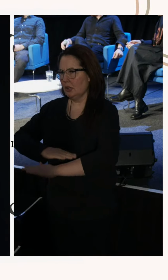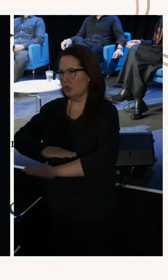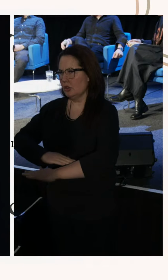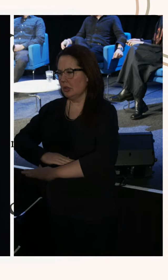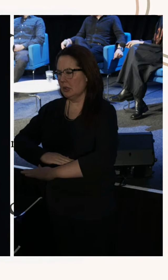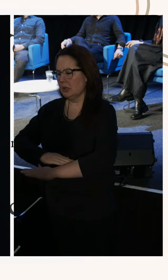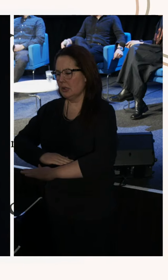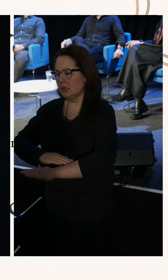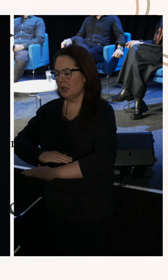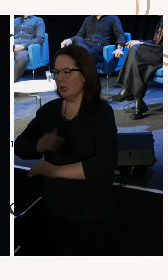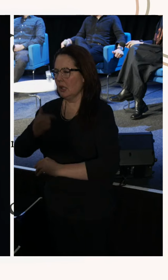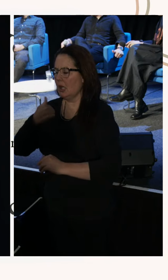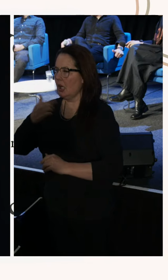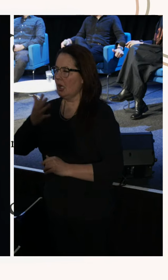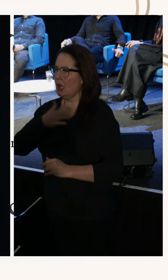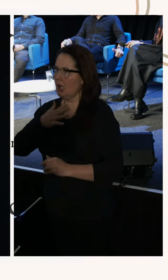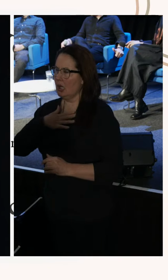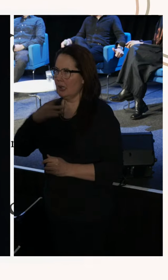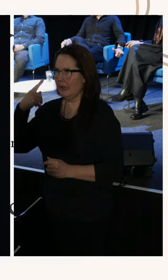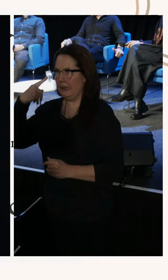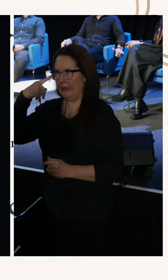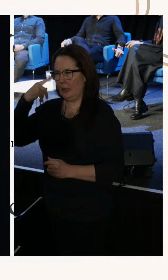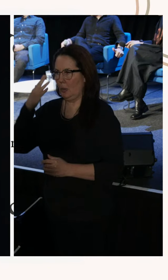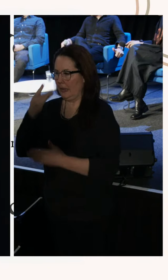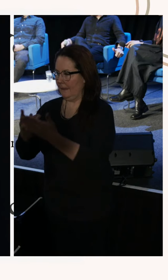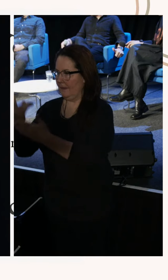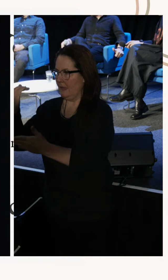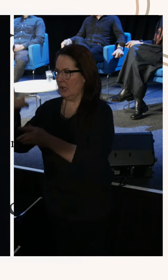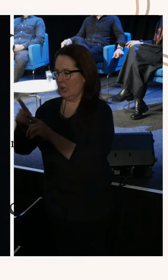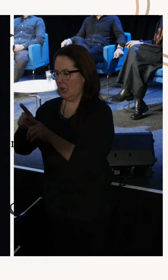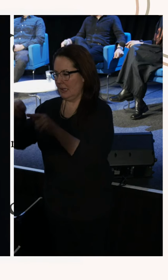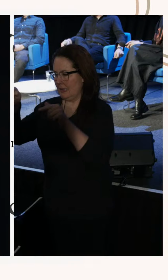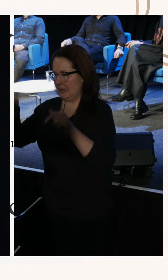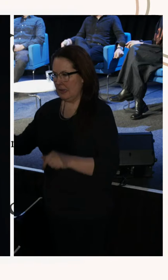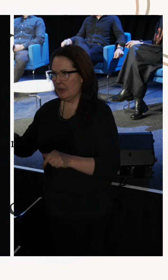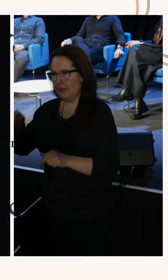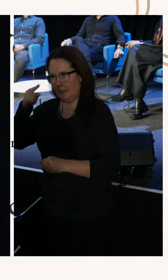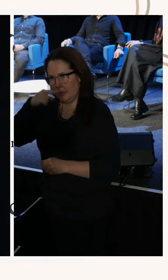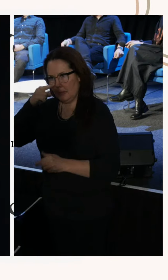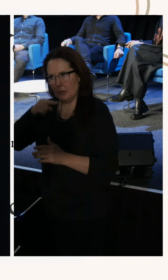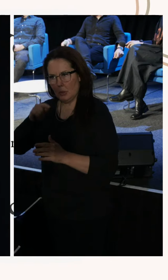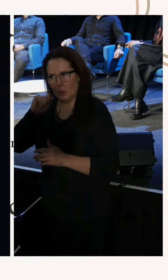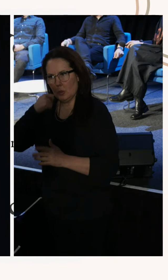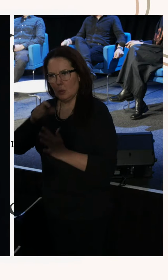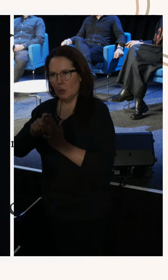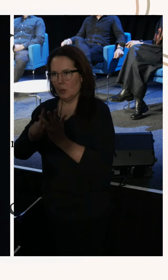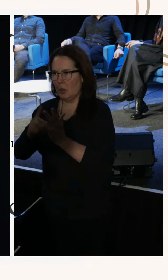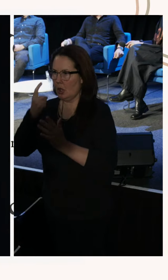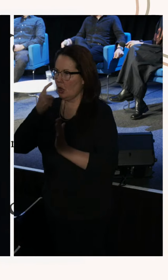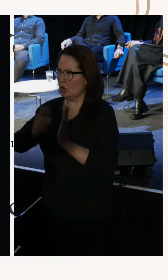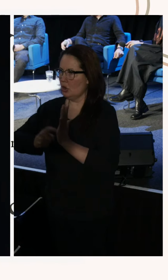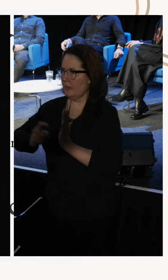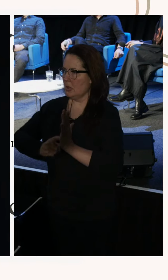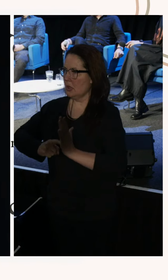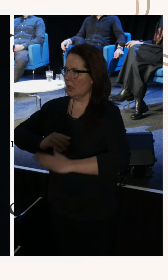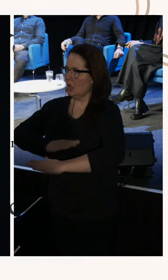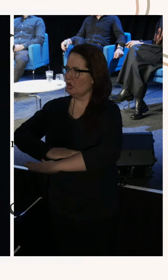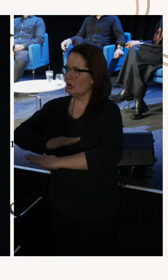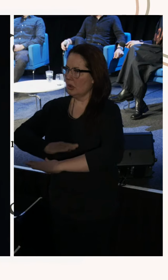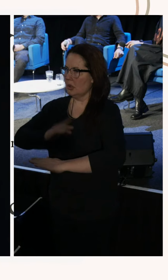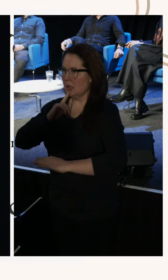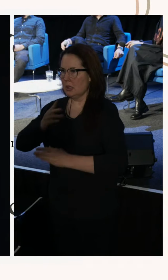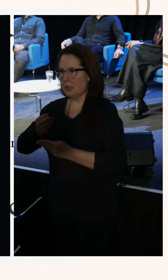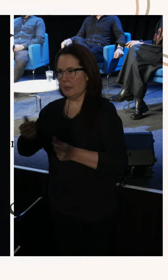And I'd like to think when at an event like this, people do an acknowledgement of country and say something